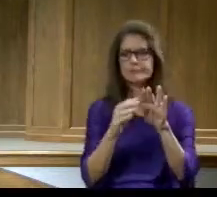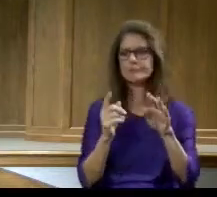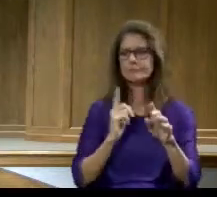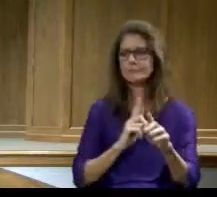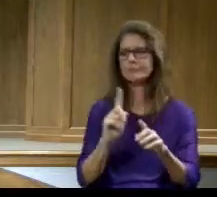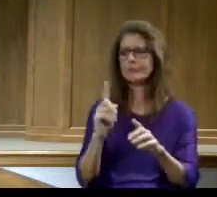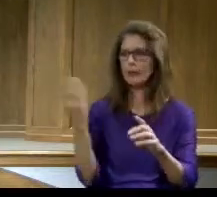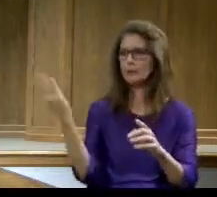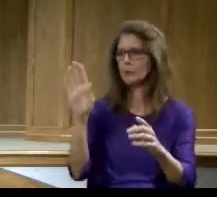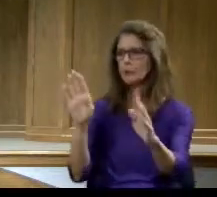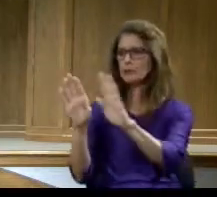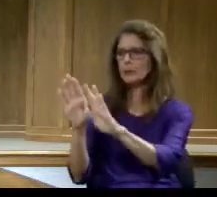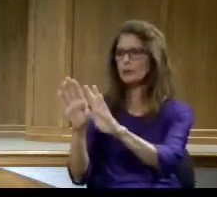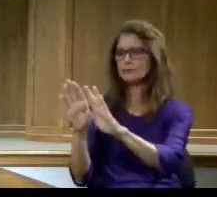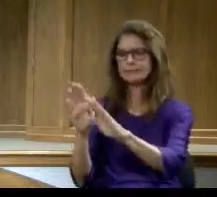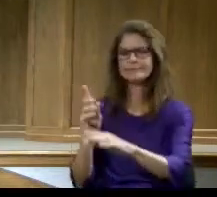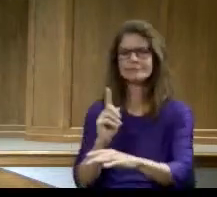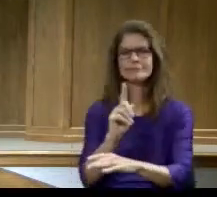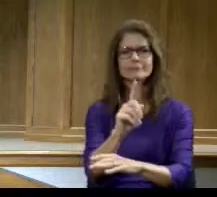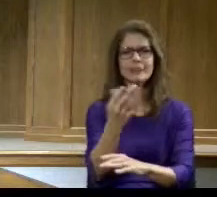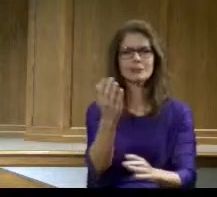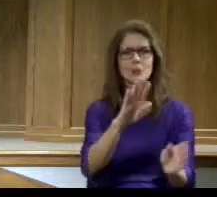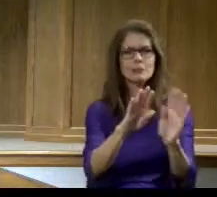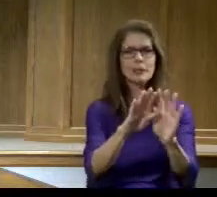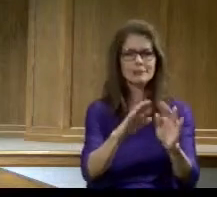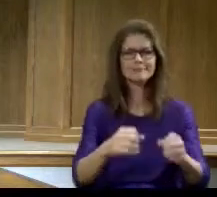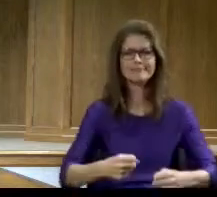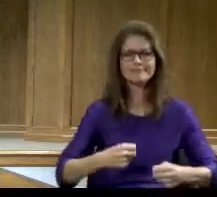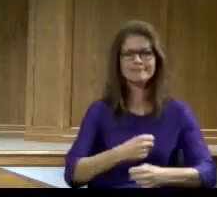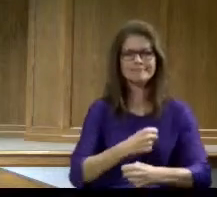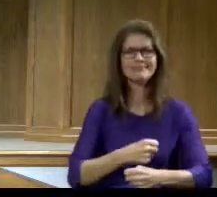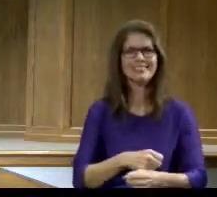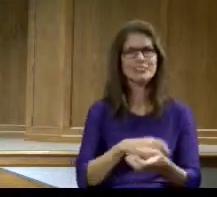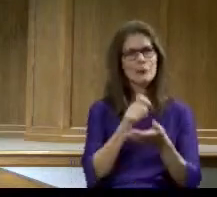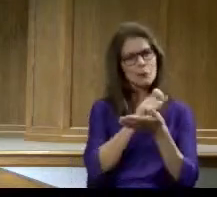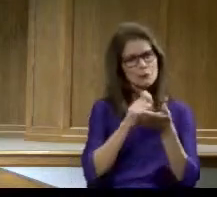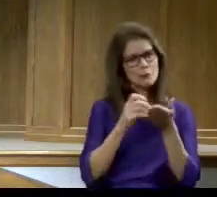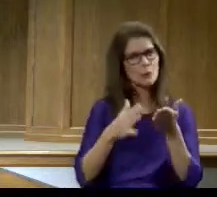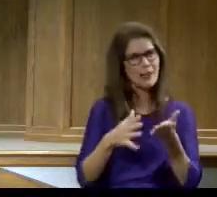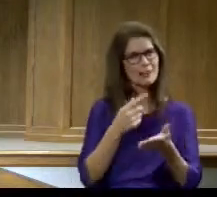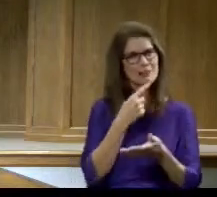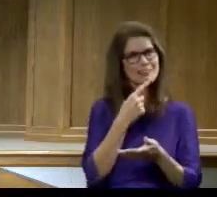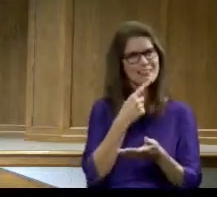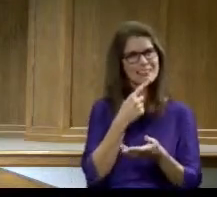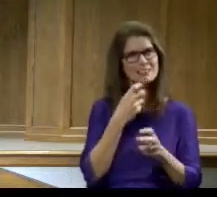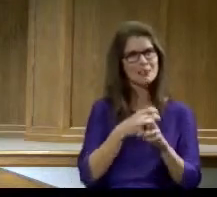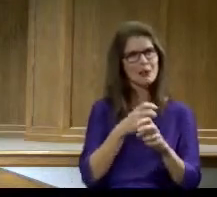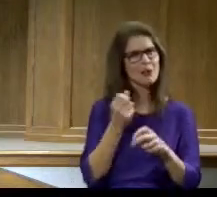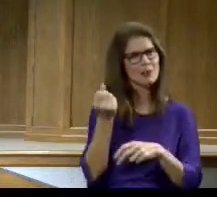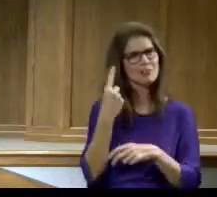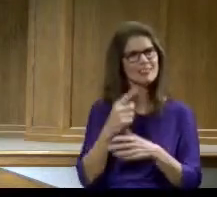And it was oppressive trying to understand this. And then he said, he entered the sanctuary